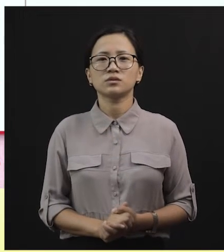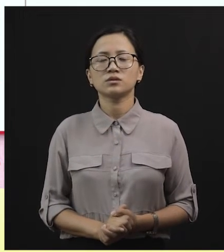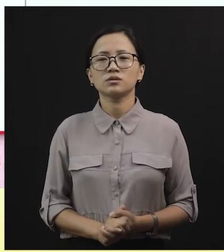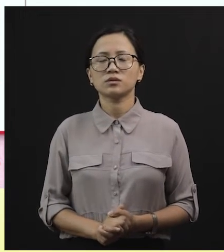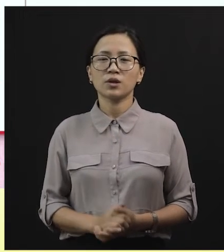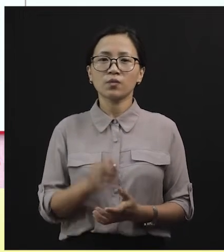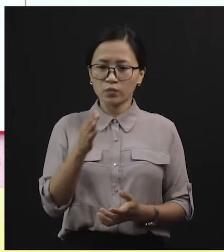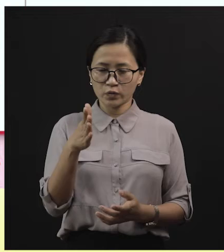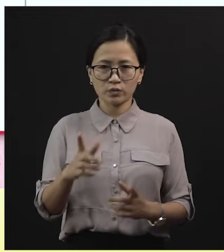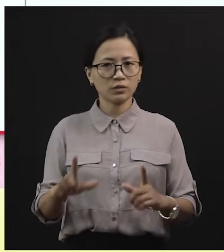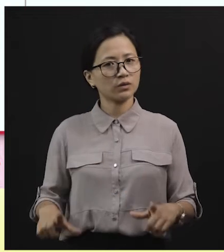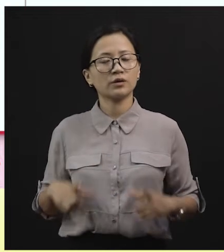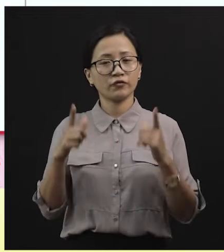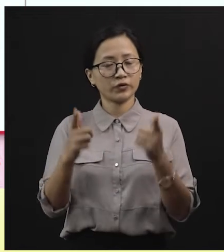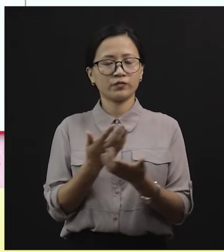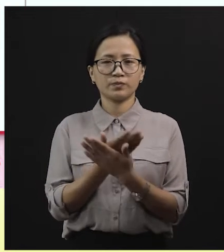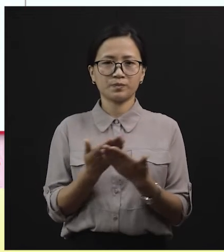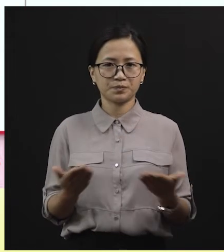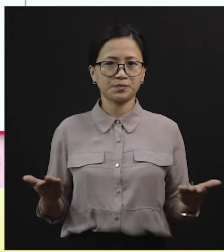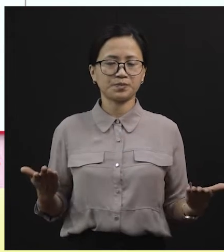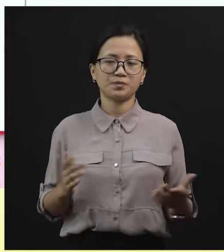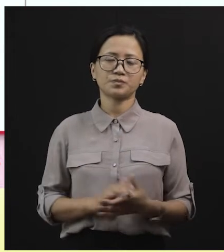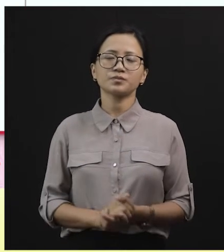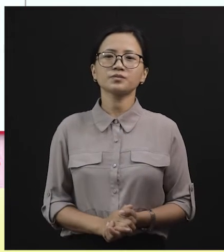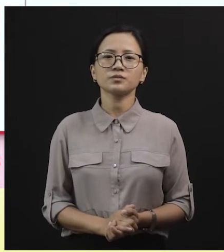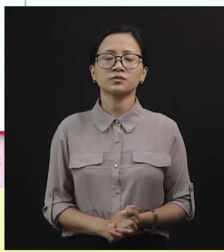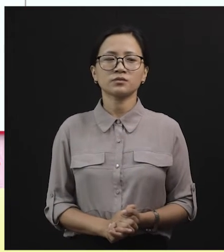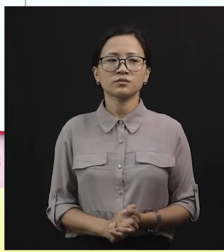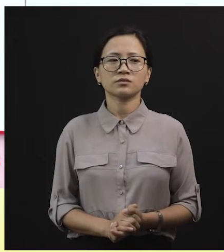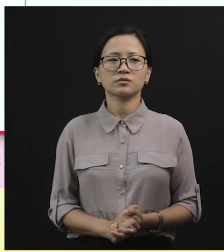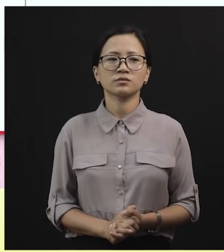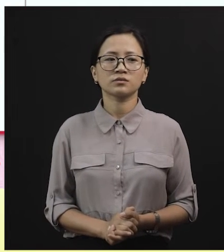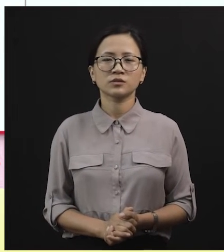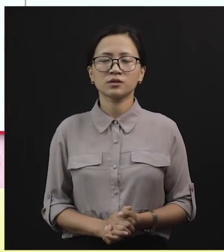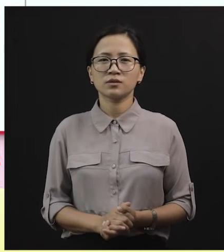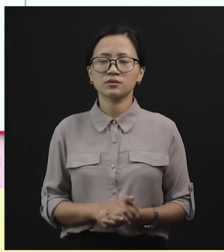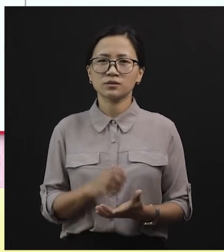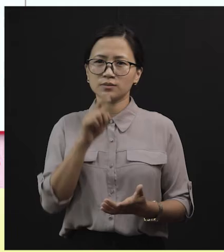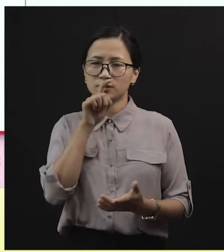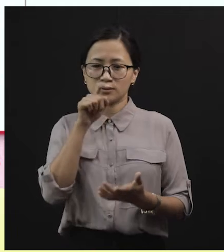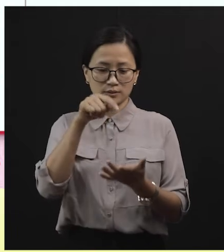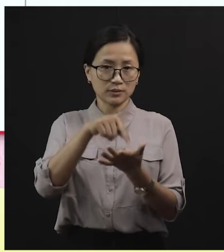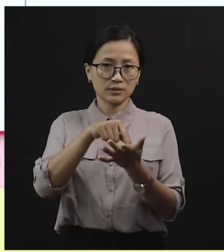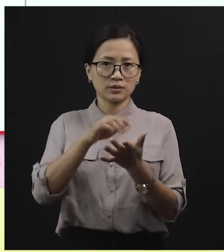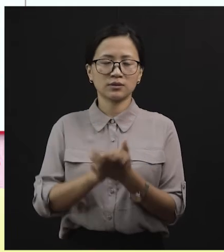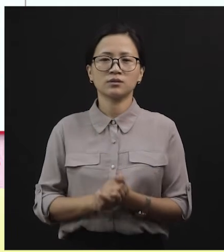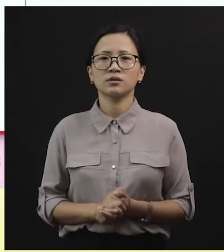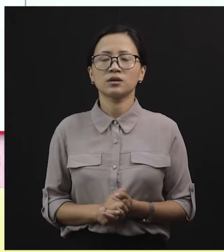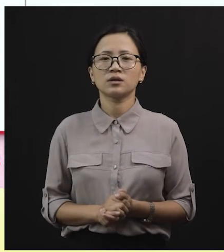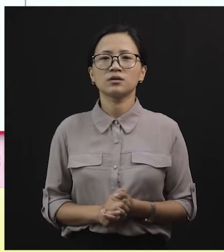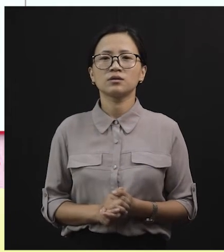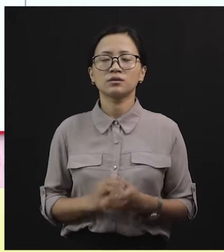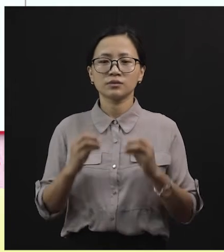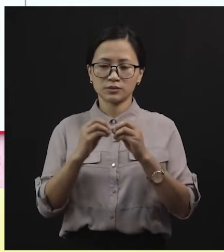right? So, pen, it is non-living things. Now, B, B-double-E, B.